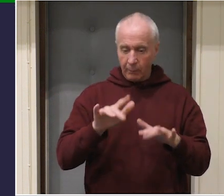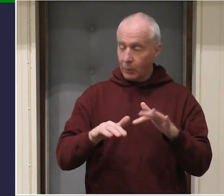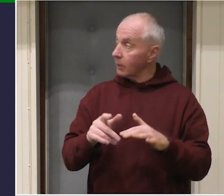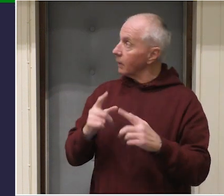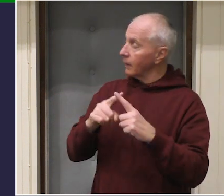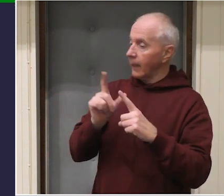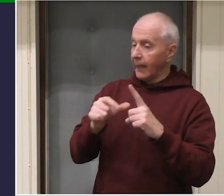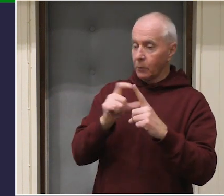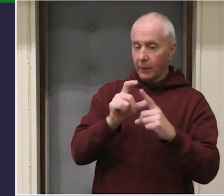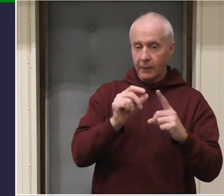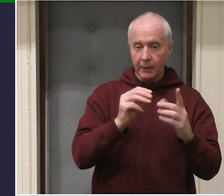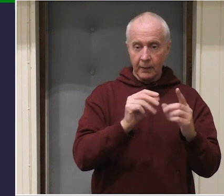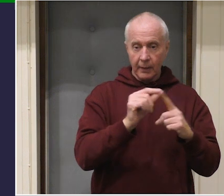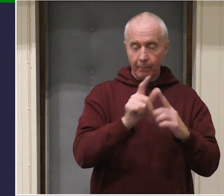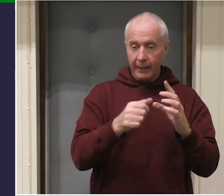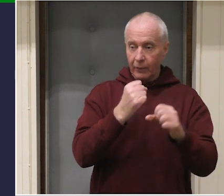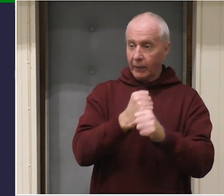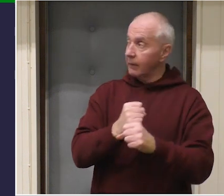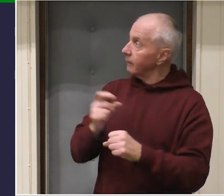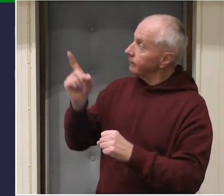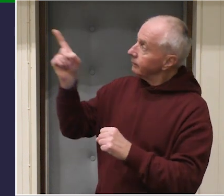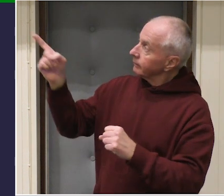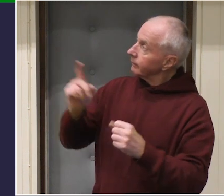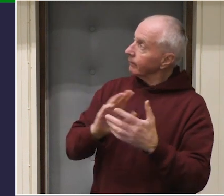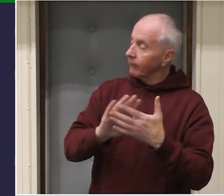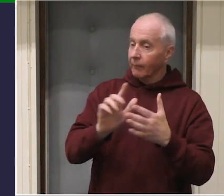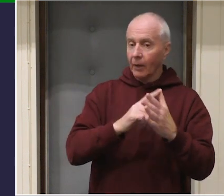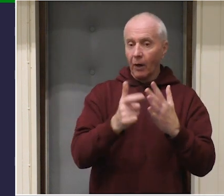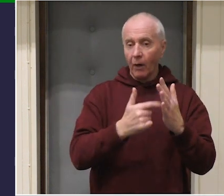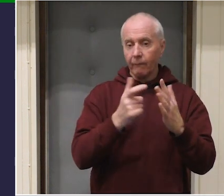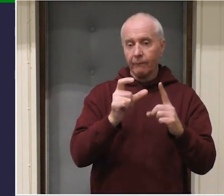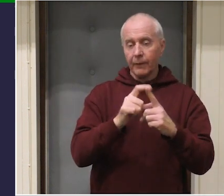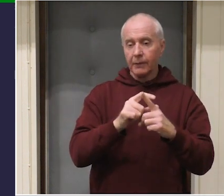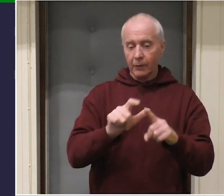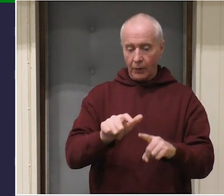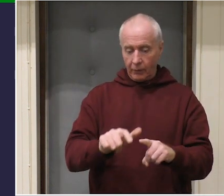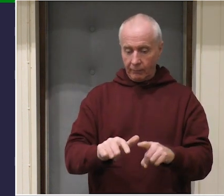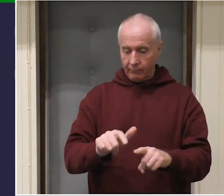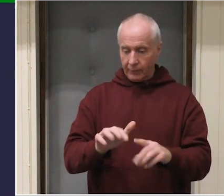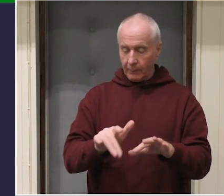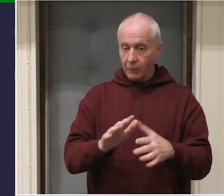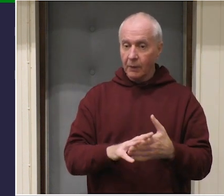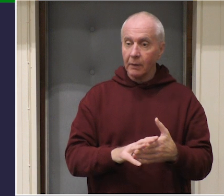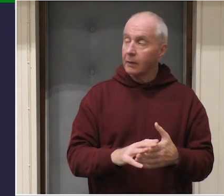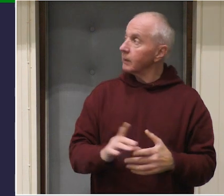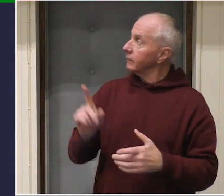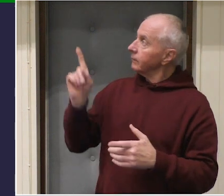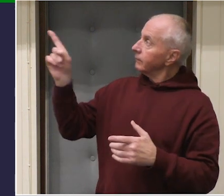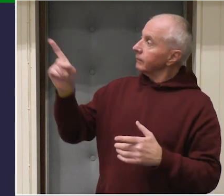there, and his computers, the Harvard computers. Now, at some point, Pickering decided that the males he was employing were